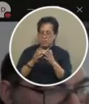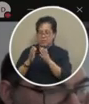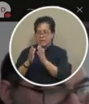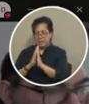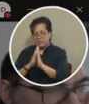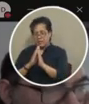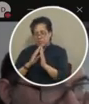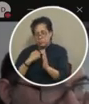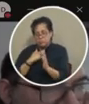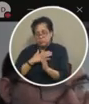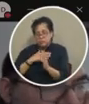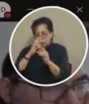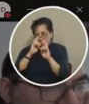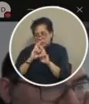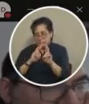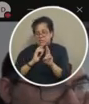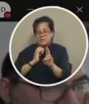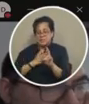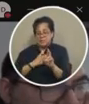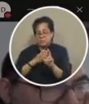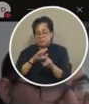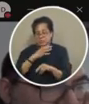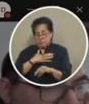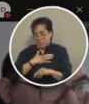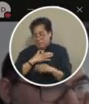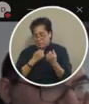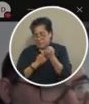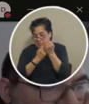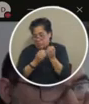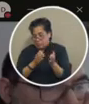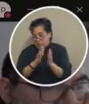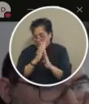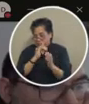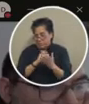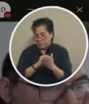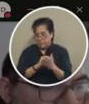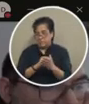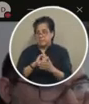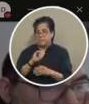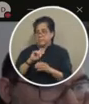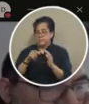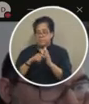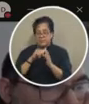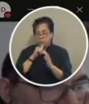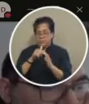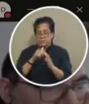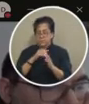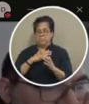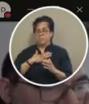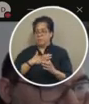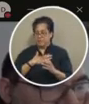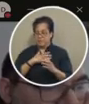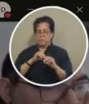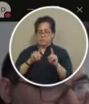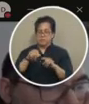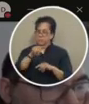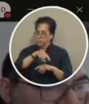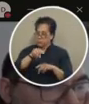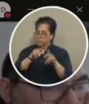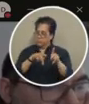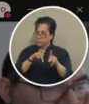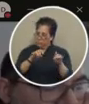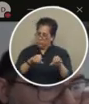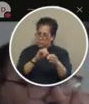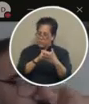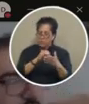please respect what my constituents had asked for. This was not pushed by me. This was pushed by my constituents. And so